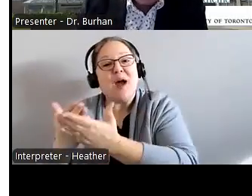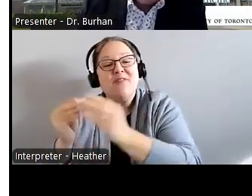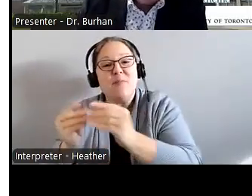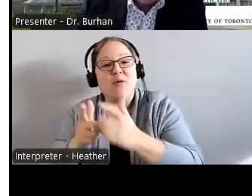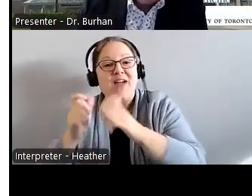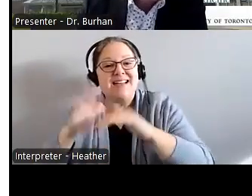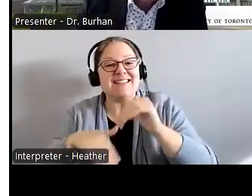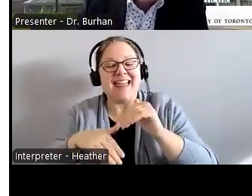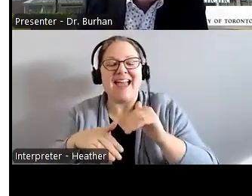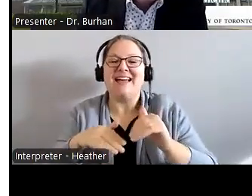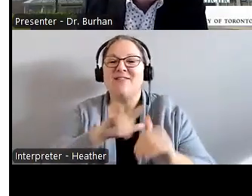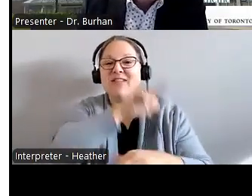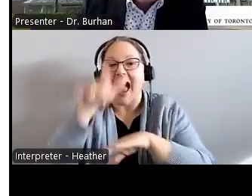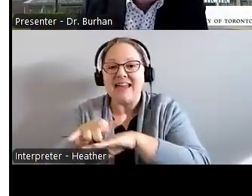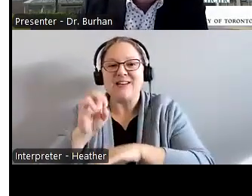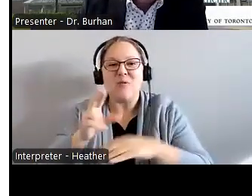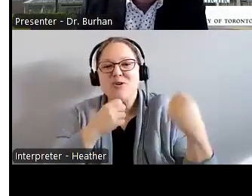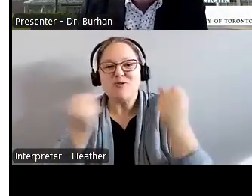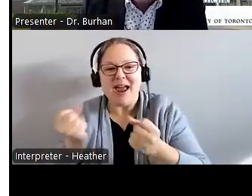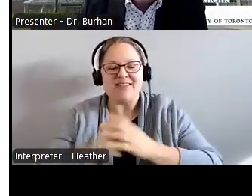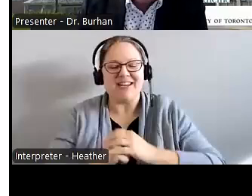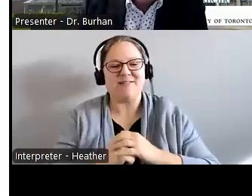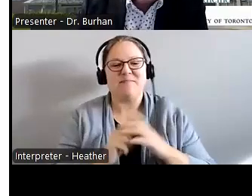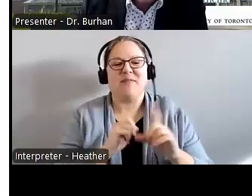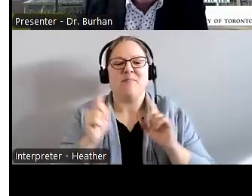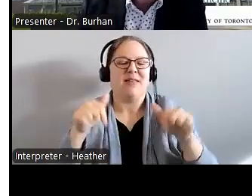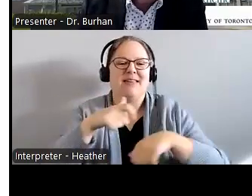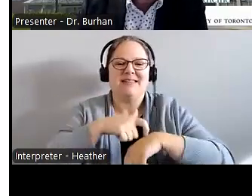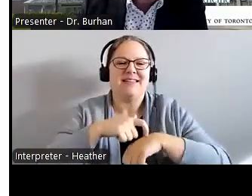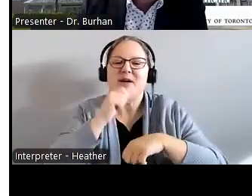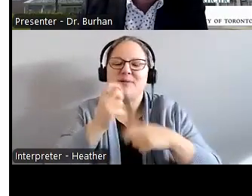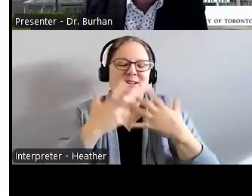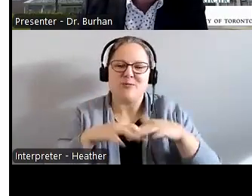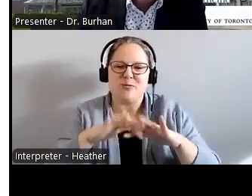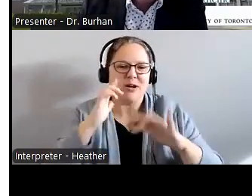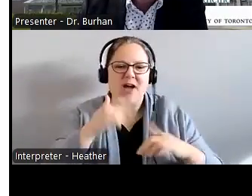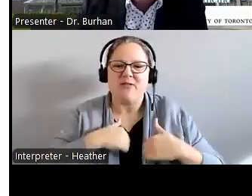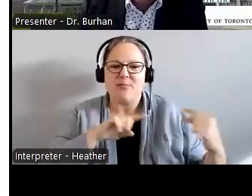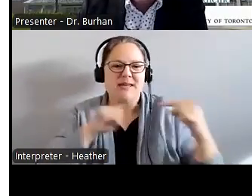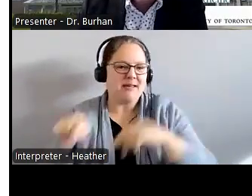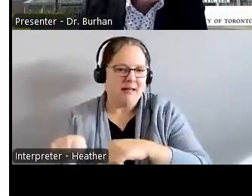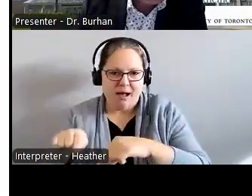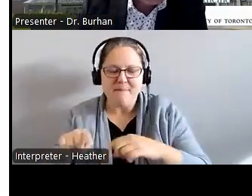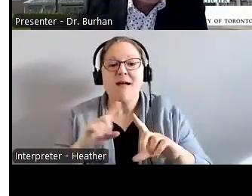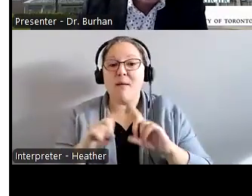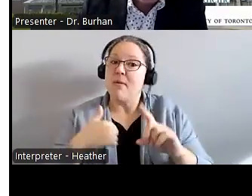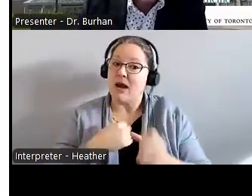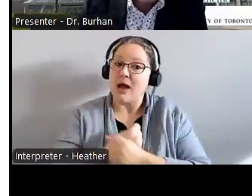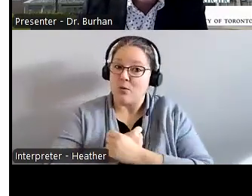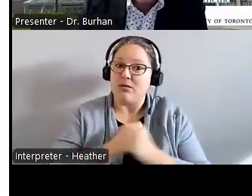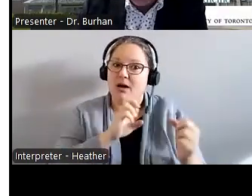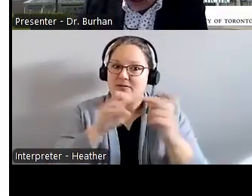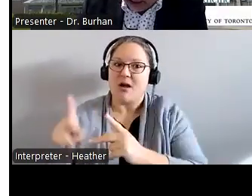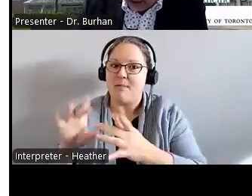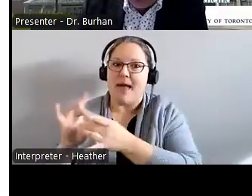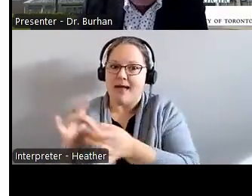driving or flying. Again, this time around, it didn't work out for me to be there in person, but I definitely would love to go back and connect